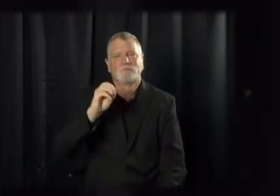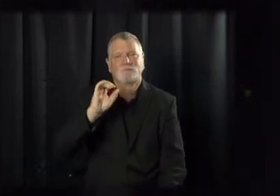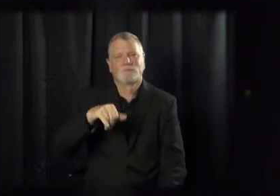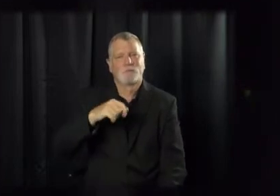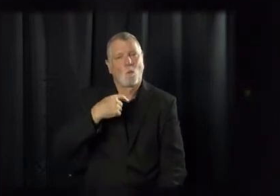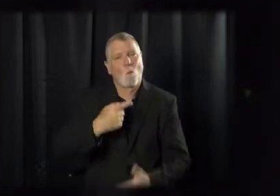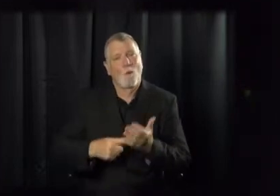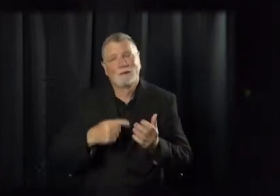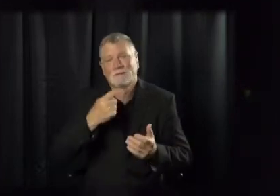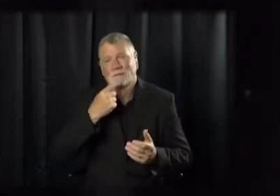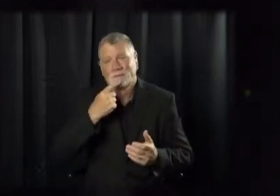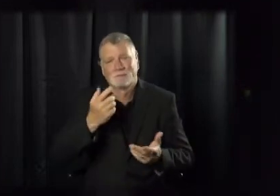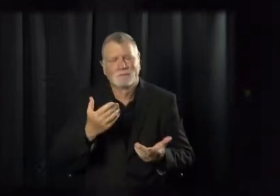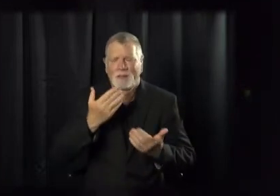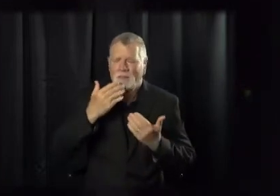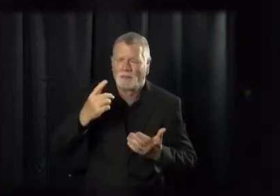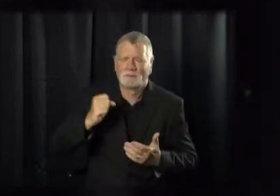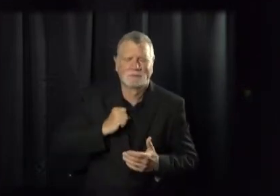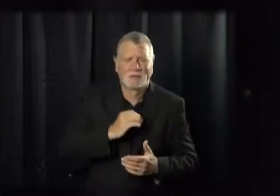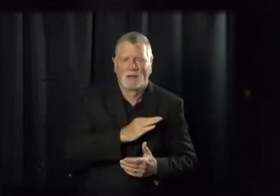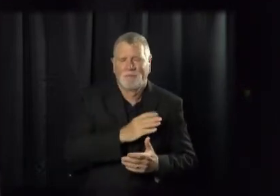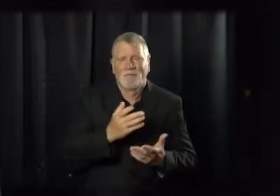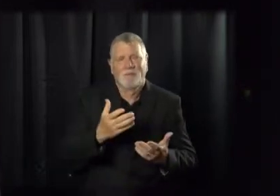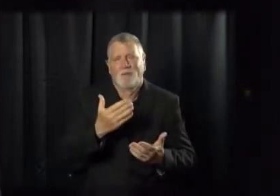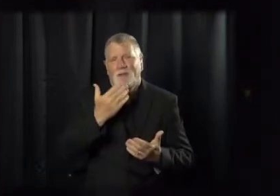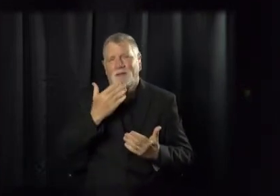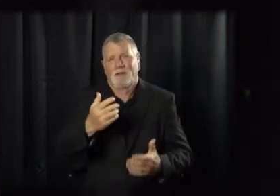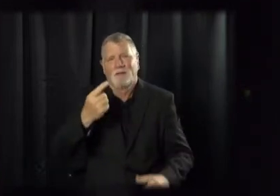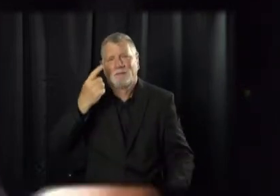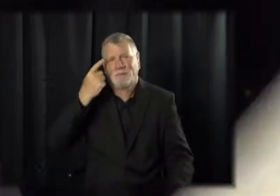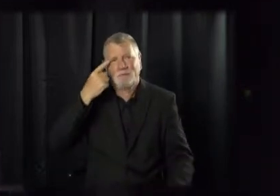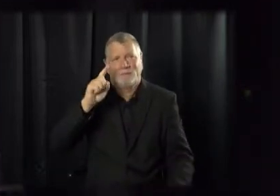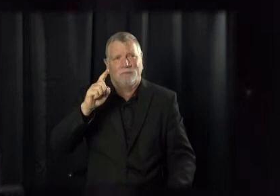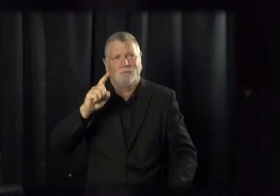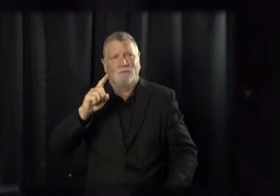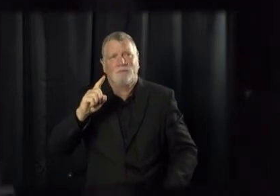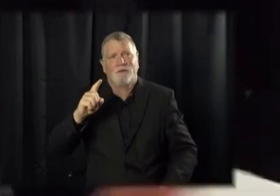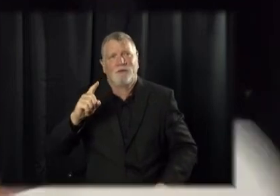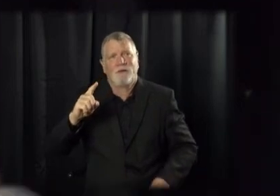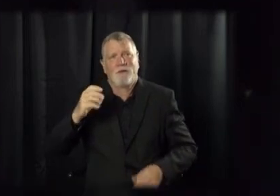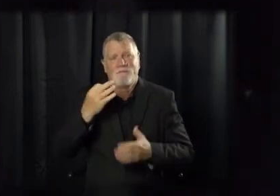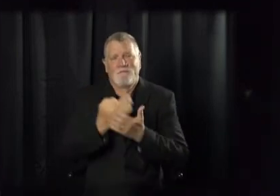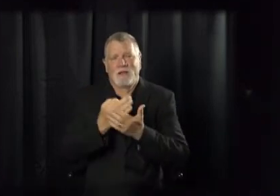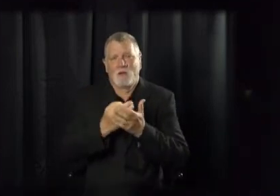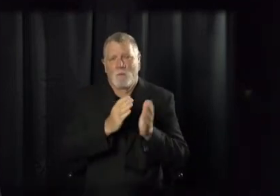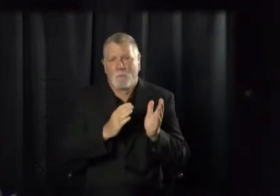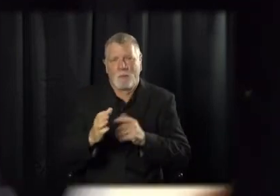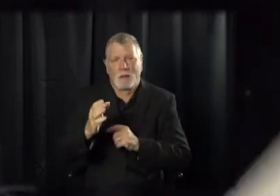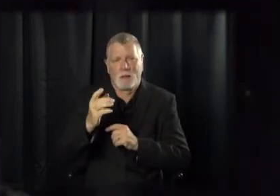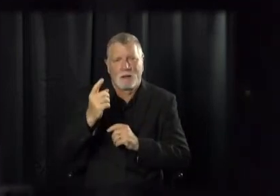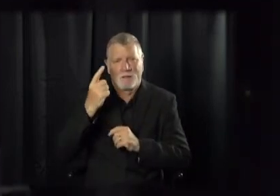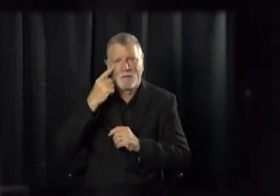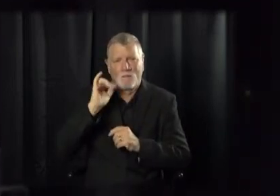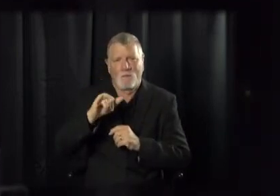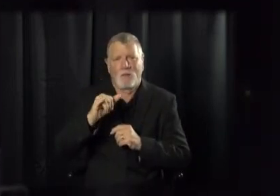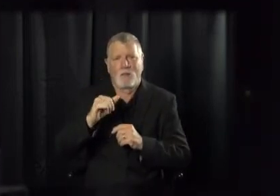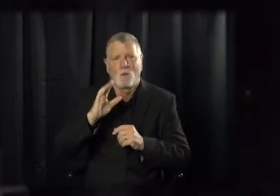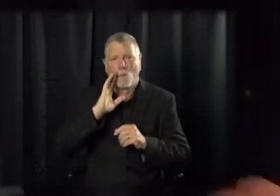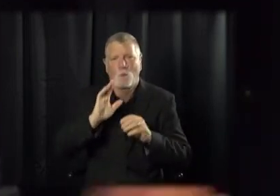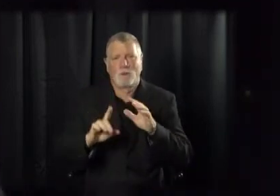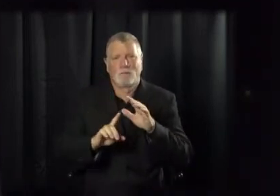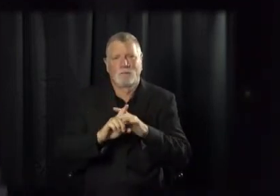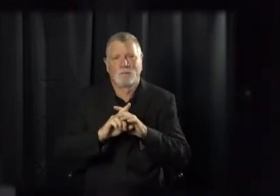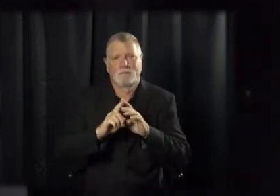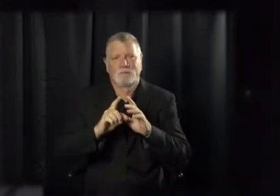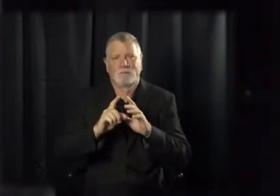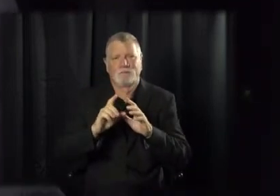I'll say. And again, I thank the board staff and the board for the fiscal plans that are about to get